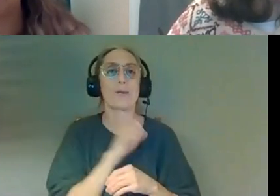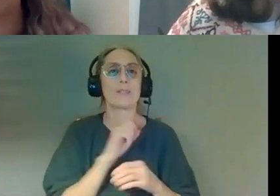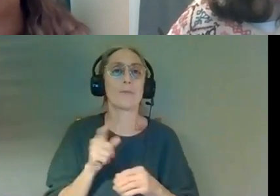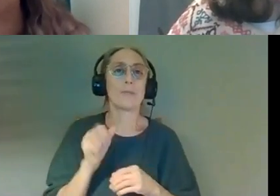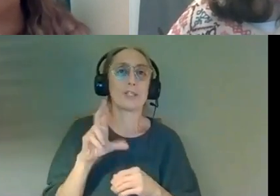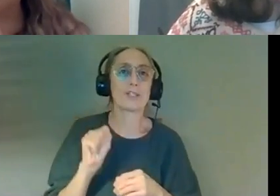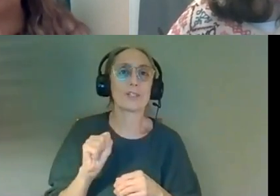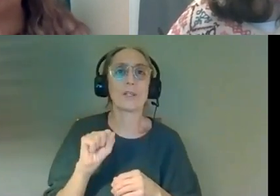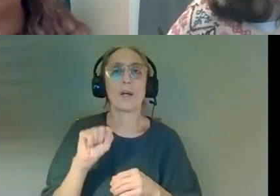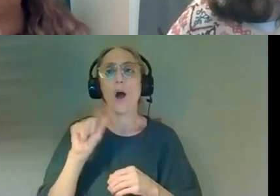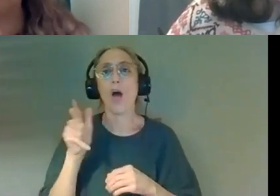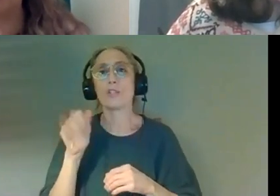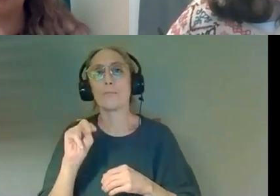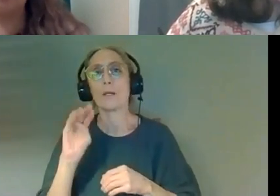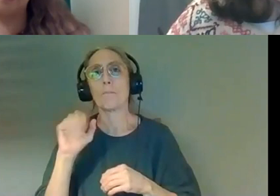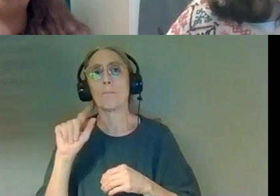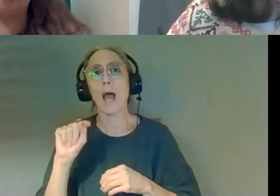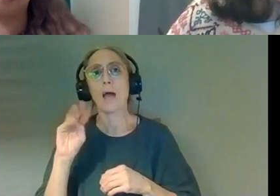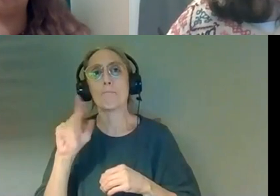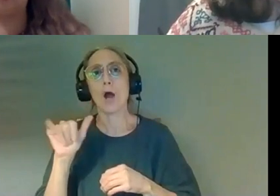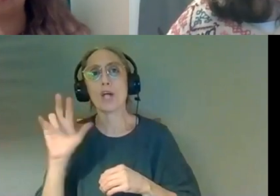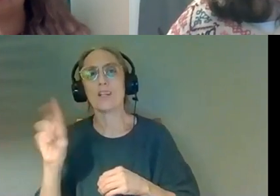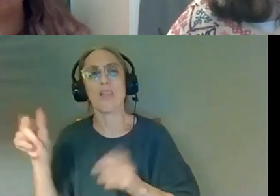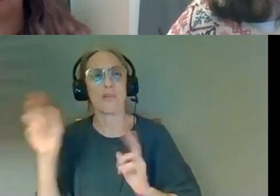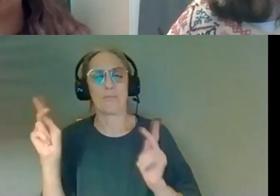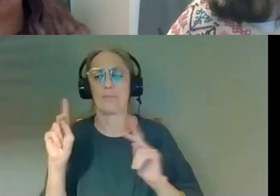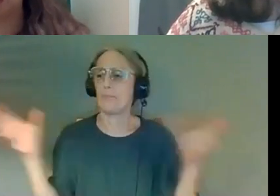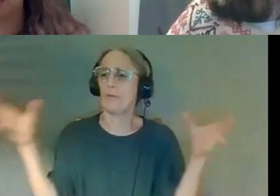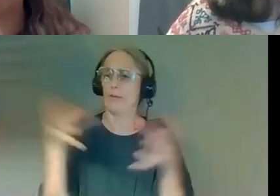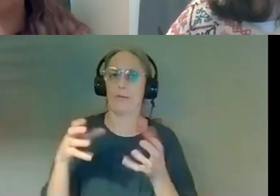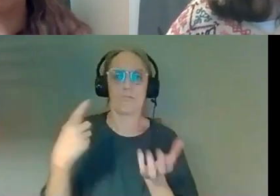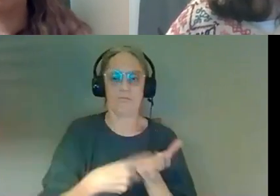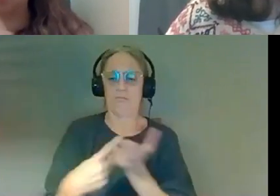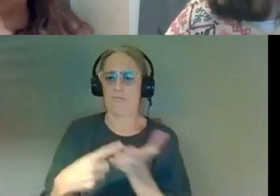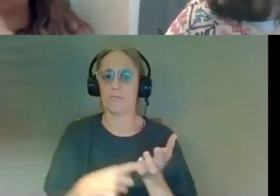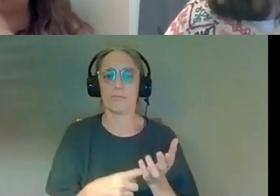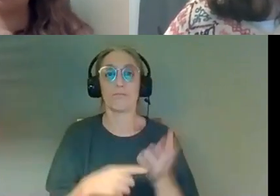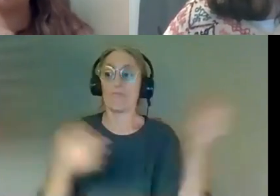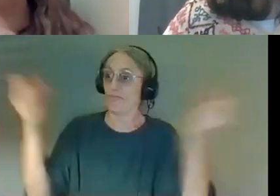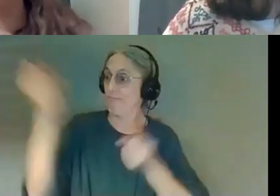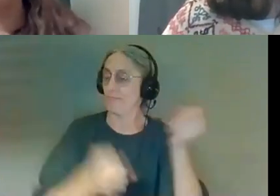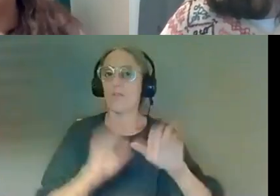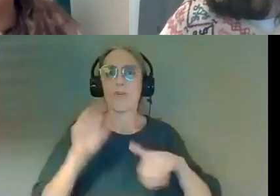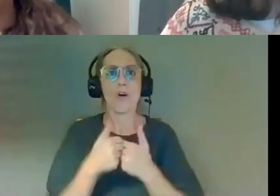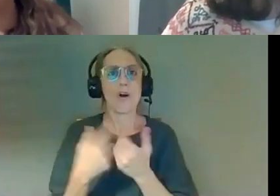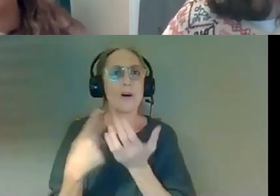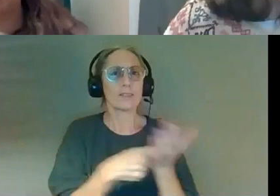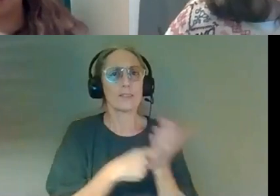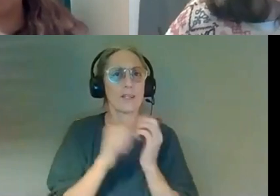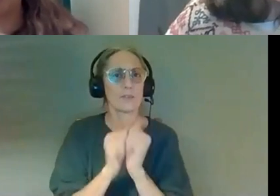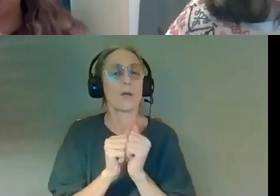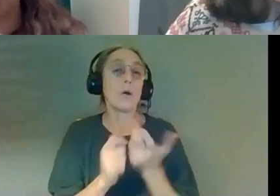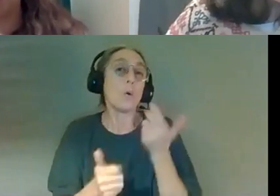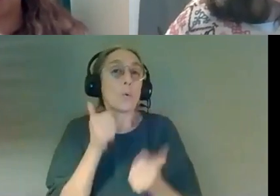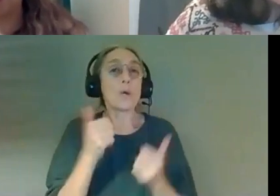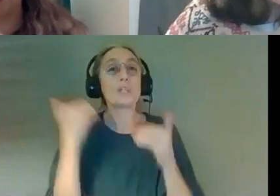Martin and others. I definitely think that having a comprehensive conversation with all of them that, you know, who takes on what, but make it a